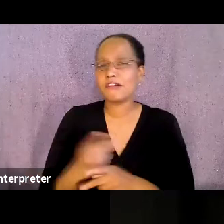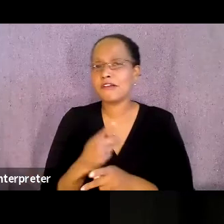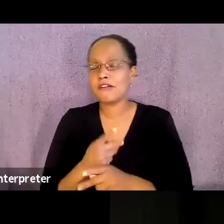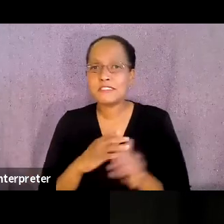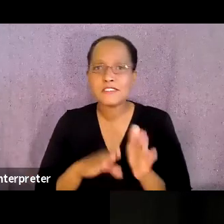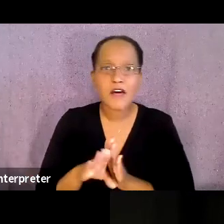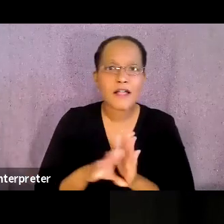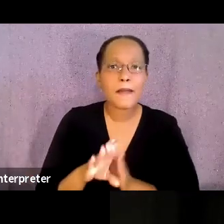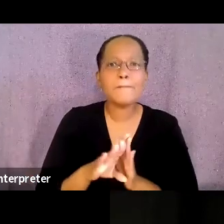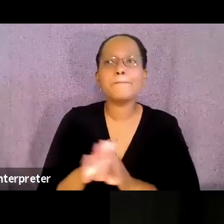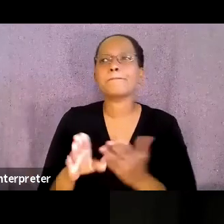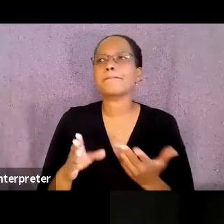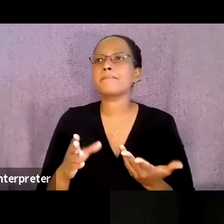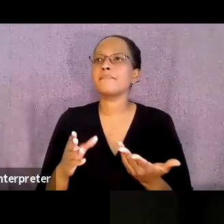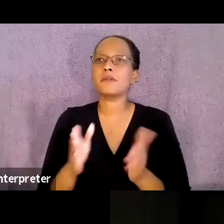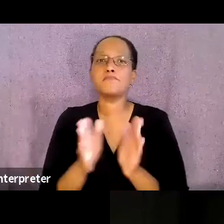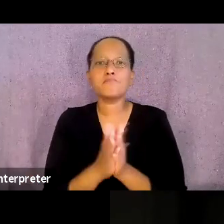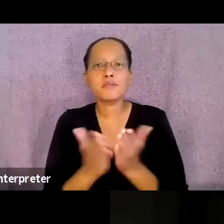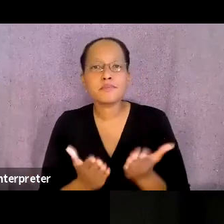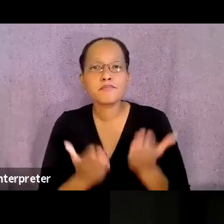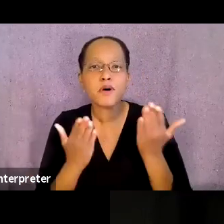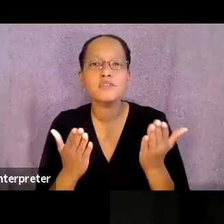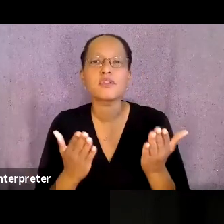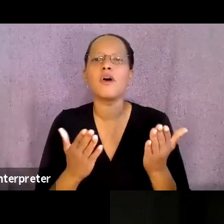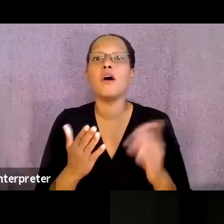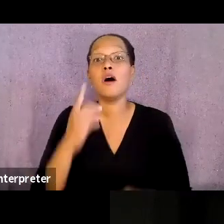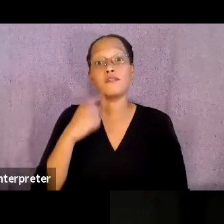developing a book proposal. But I think for me,